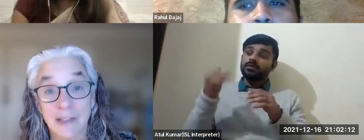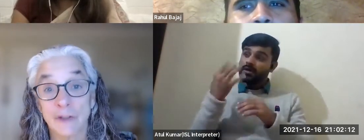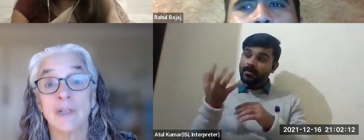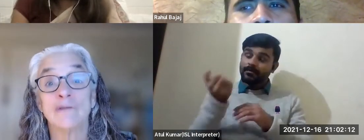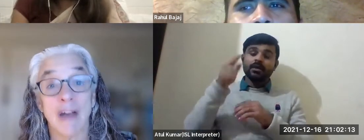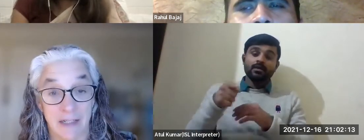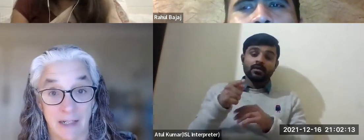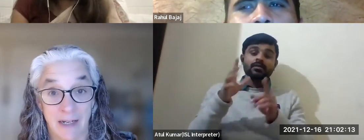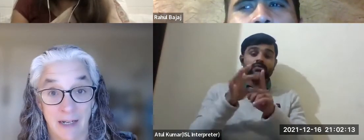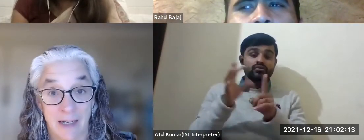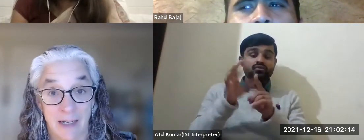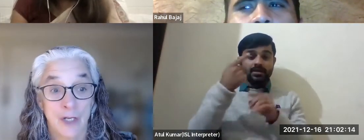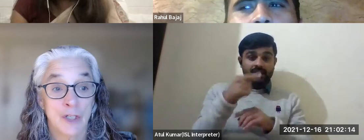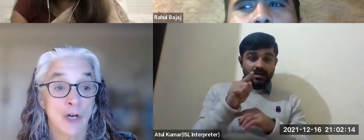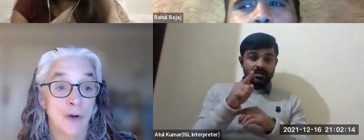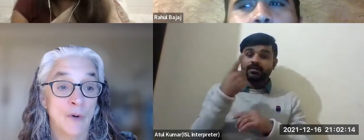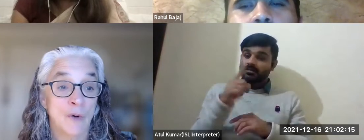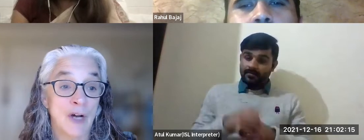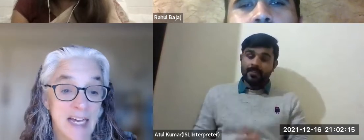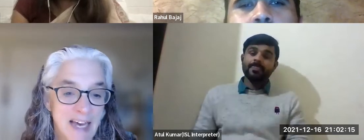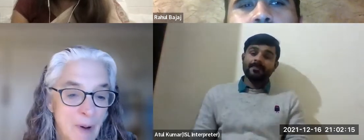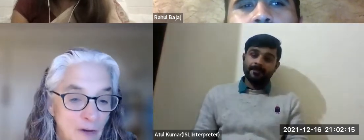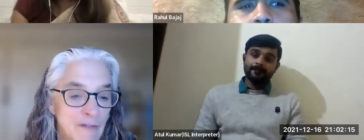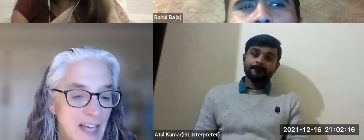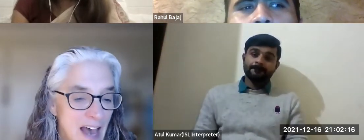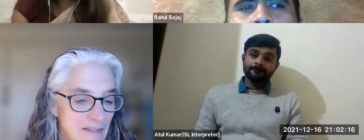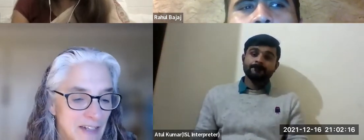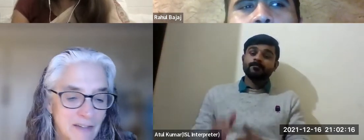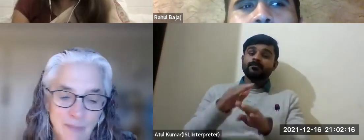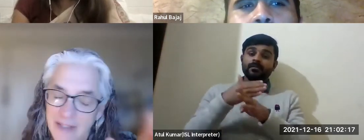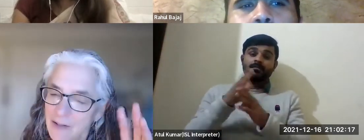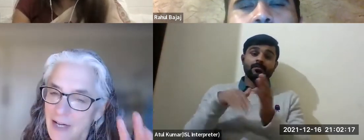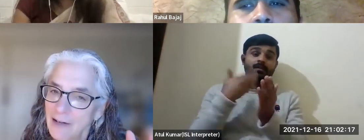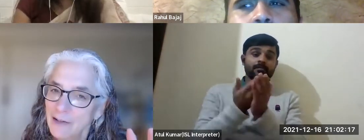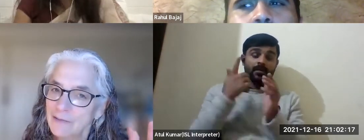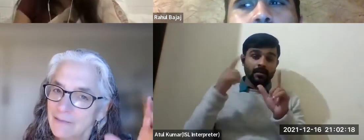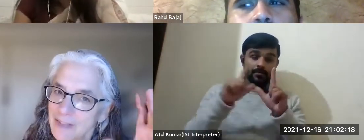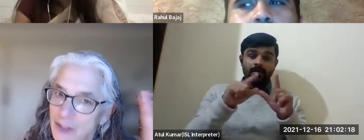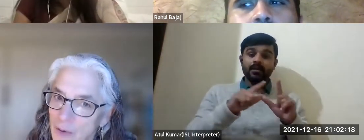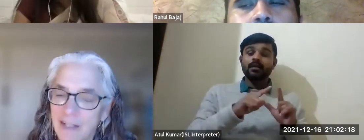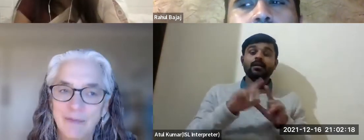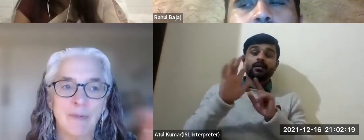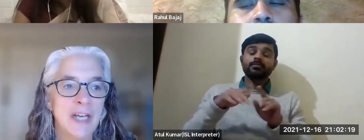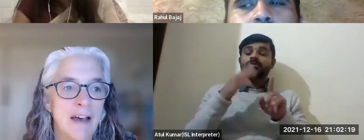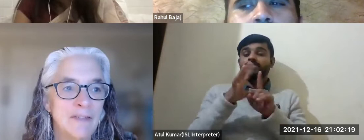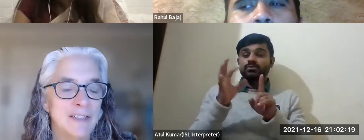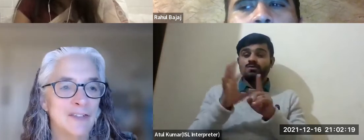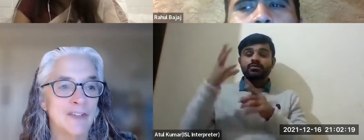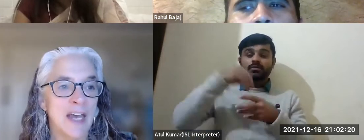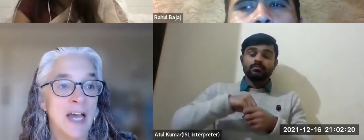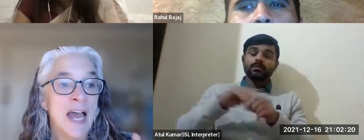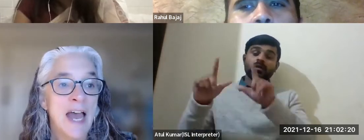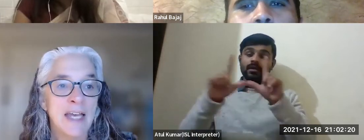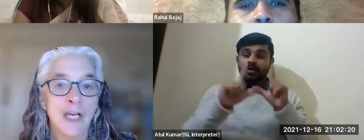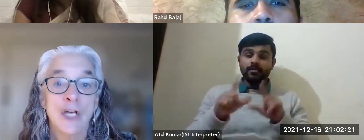something that they're doing right. Right. So part of the evidence, this might sound counterintuitive, but part of the evidence